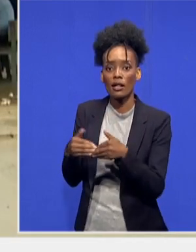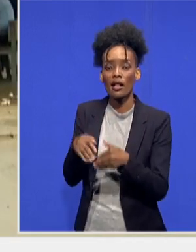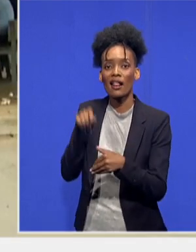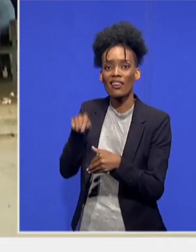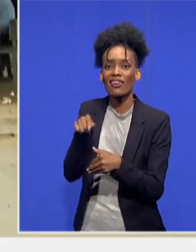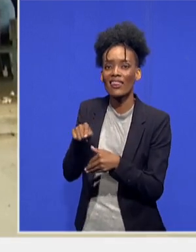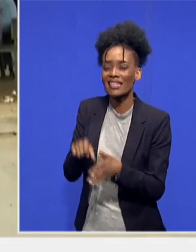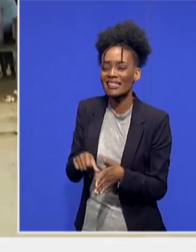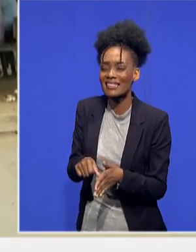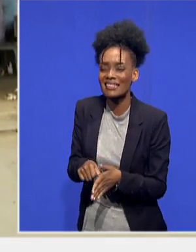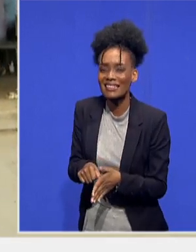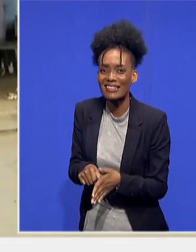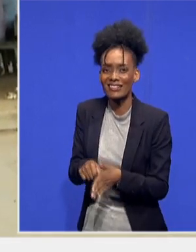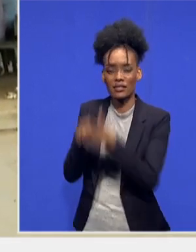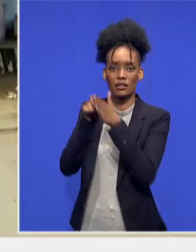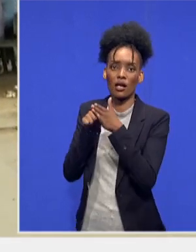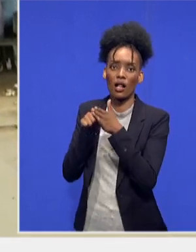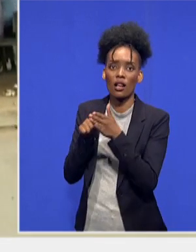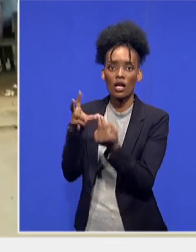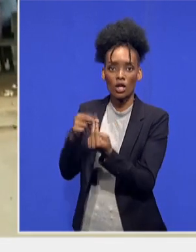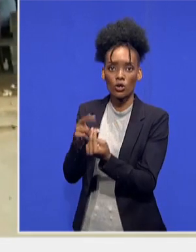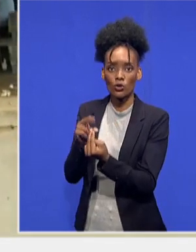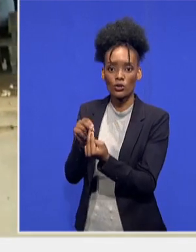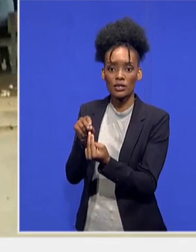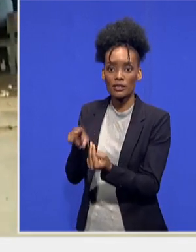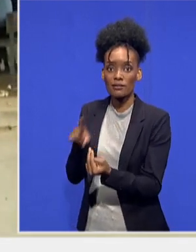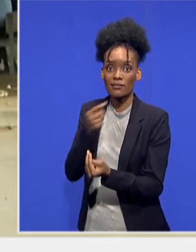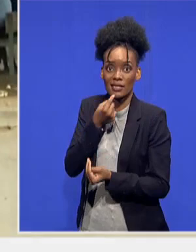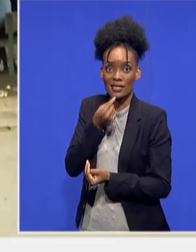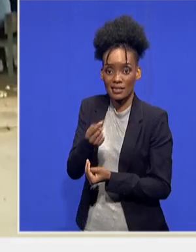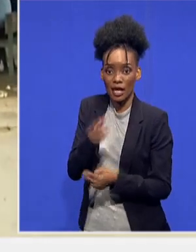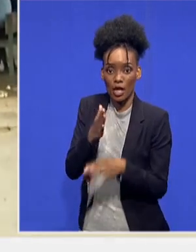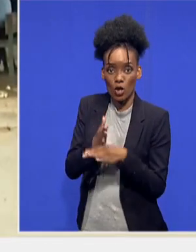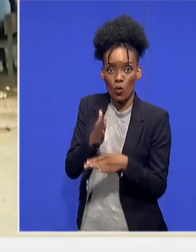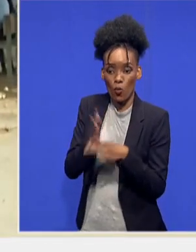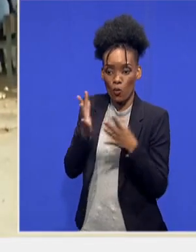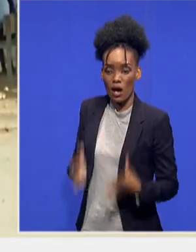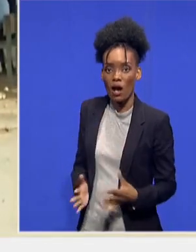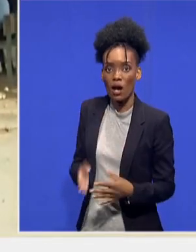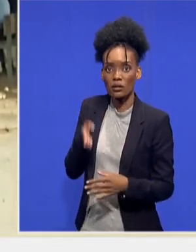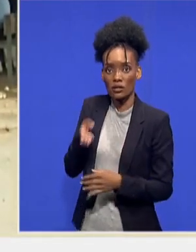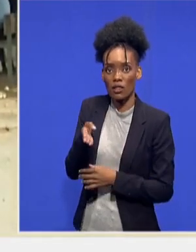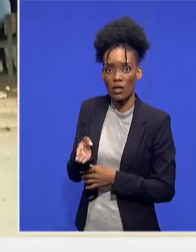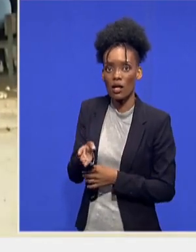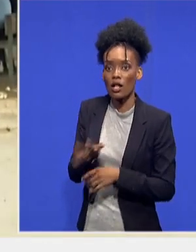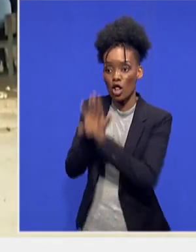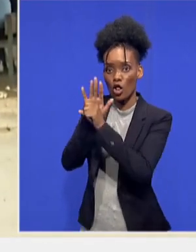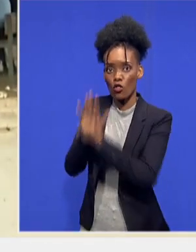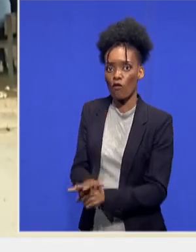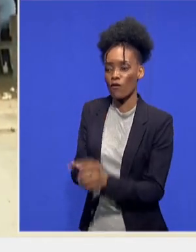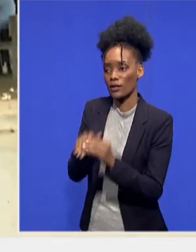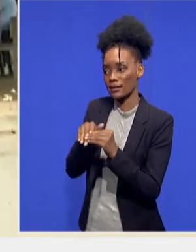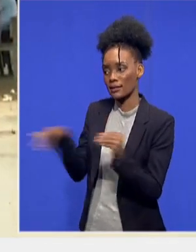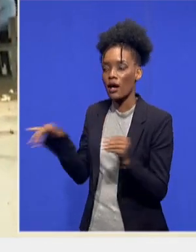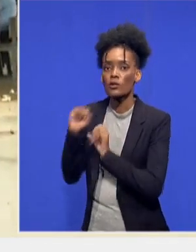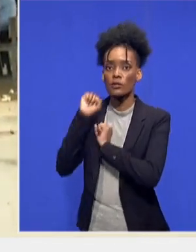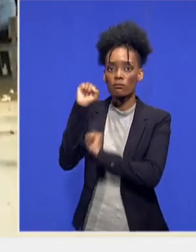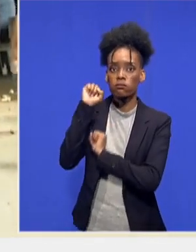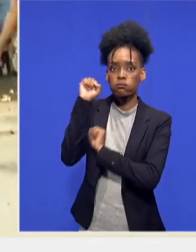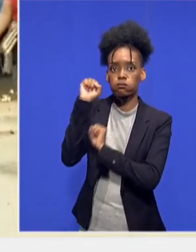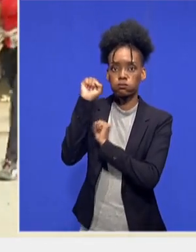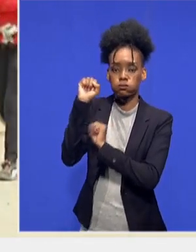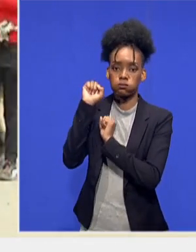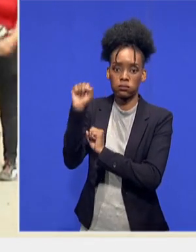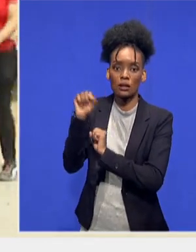of the hospital, saying that the workers, they were forced to come join the strike. Therefore, as